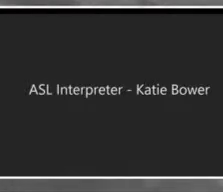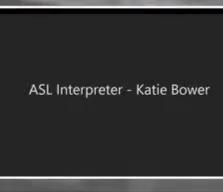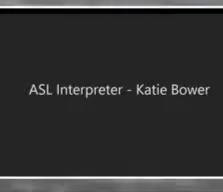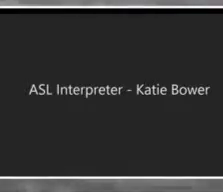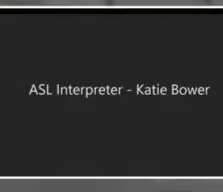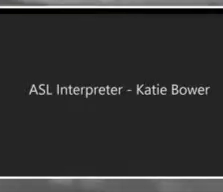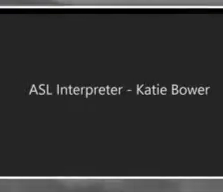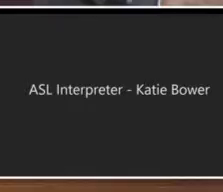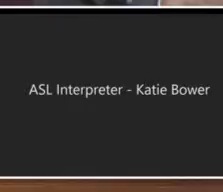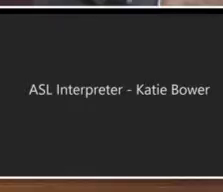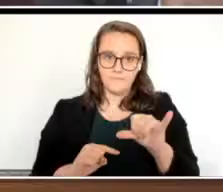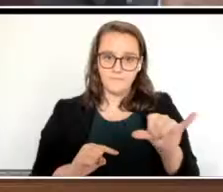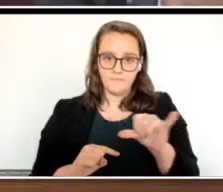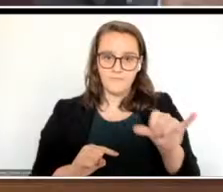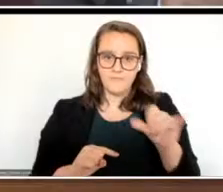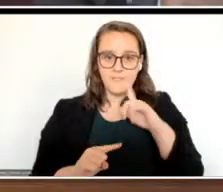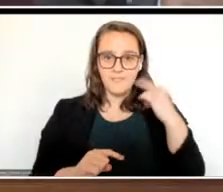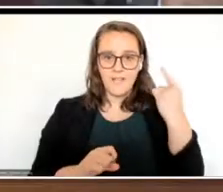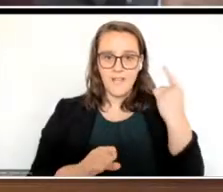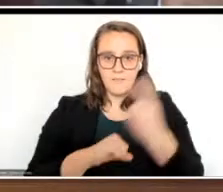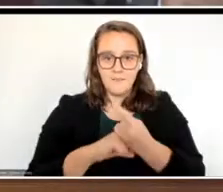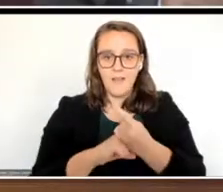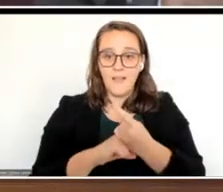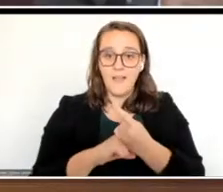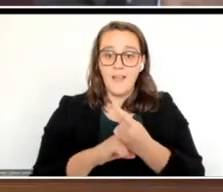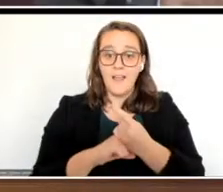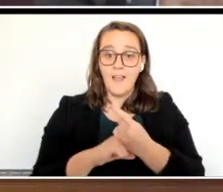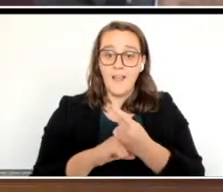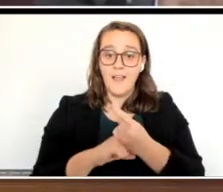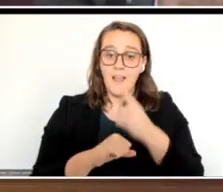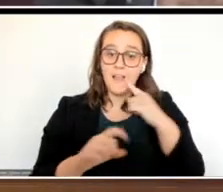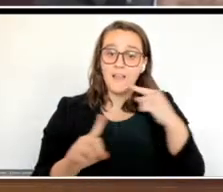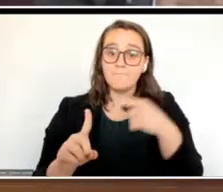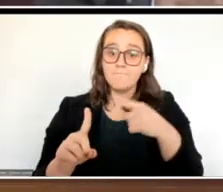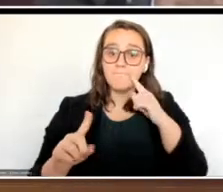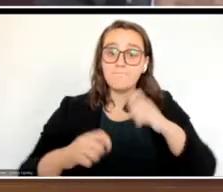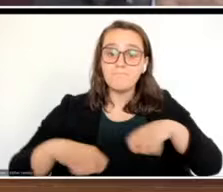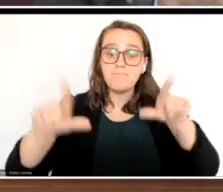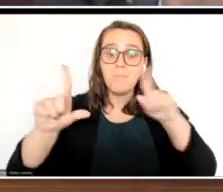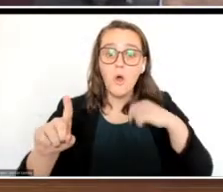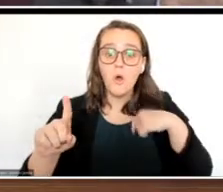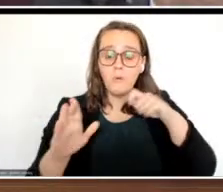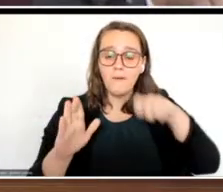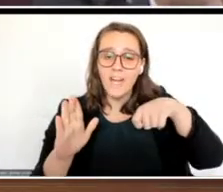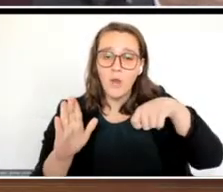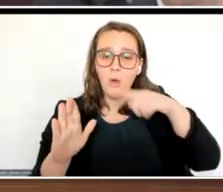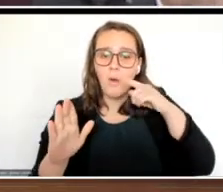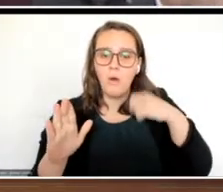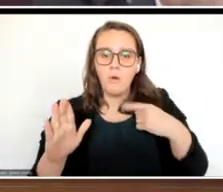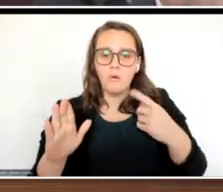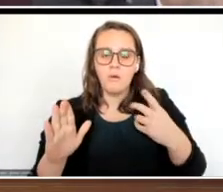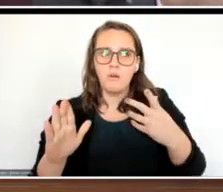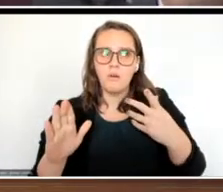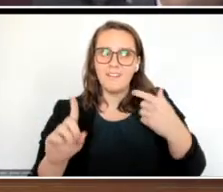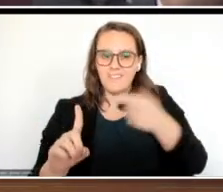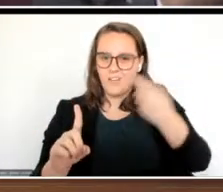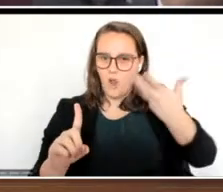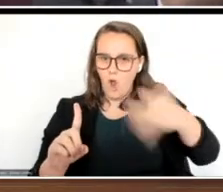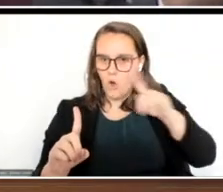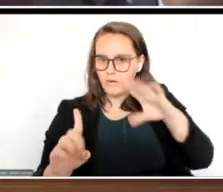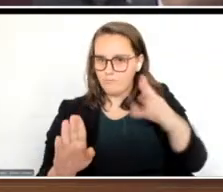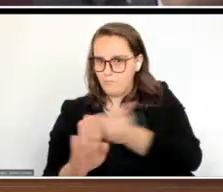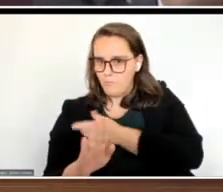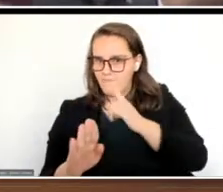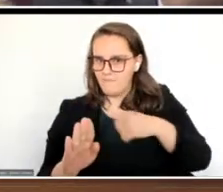video, posted on January 6th, was apparently created prior to the attack. This big